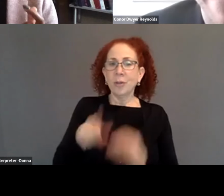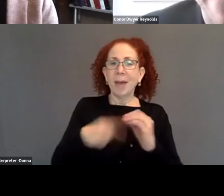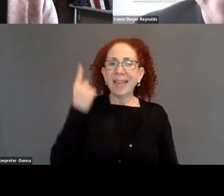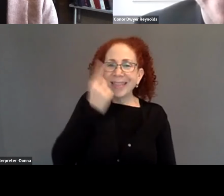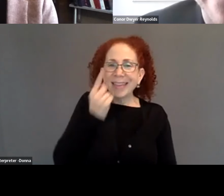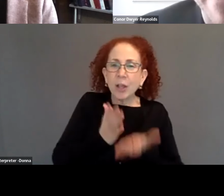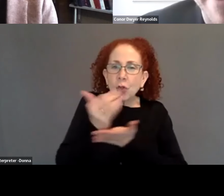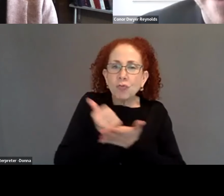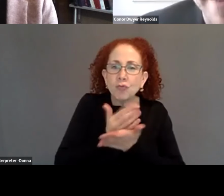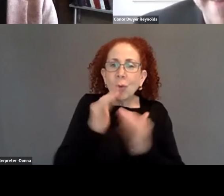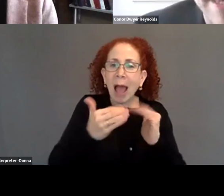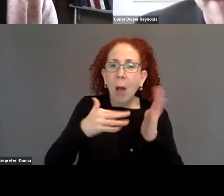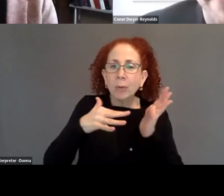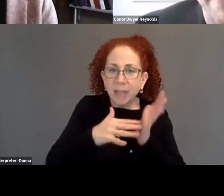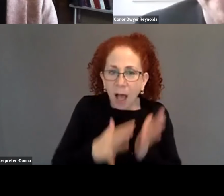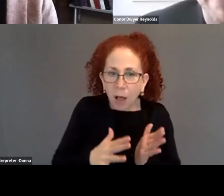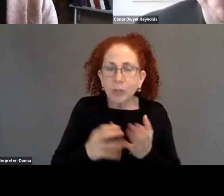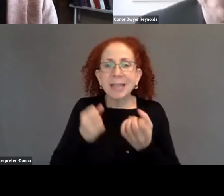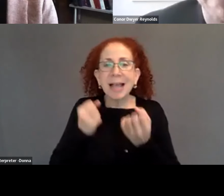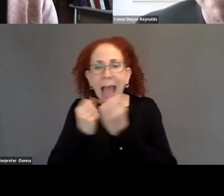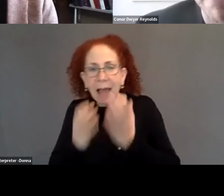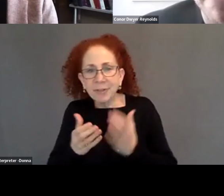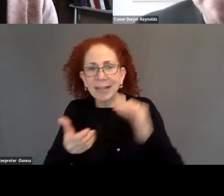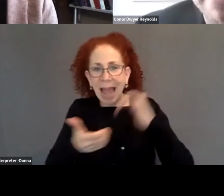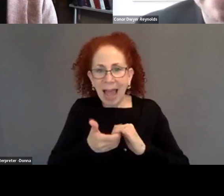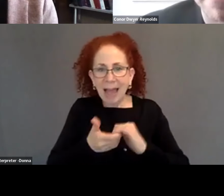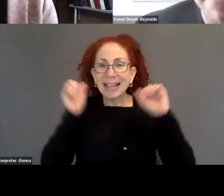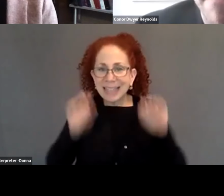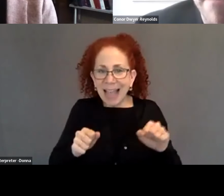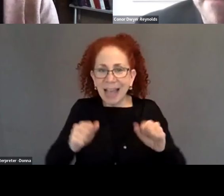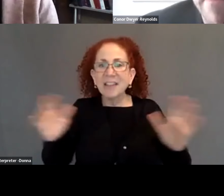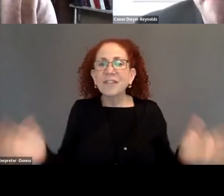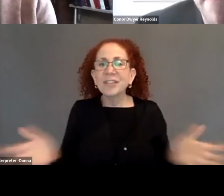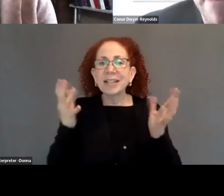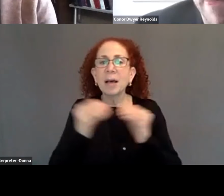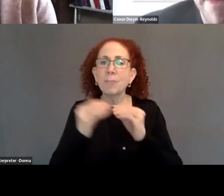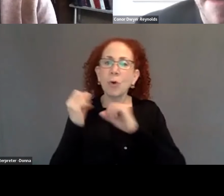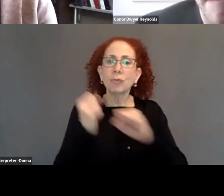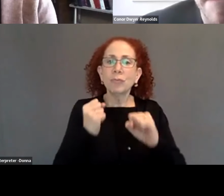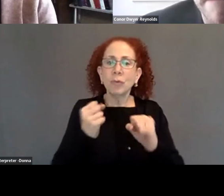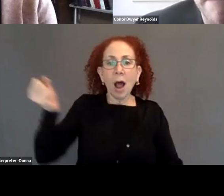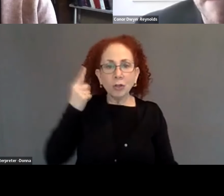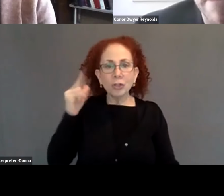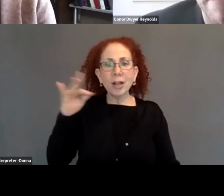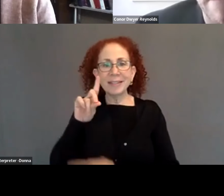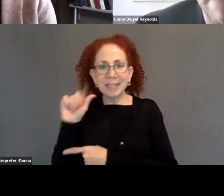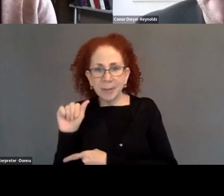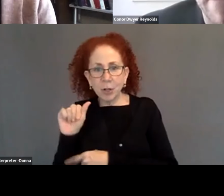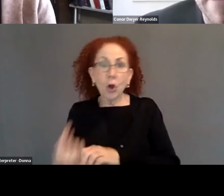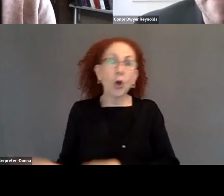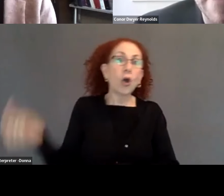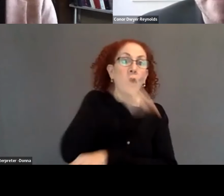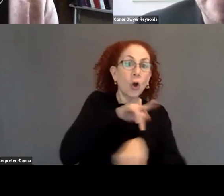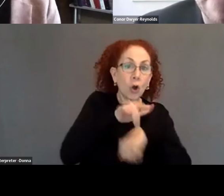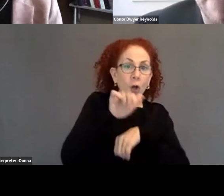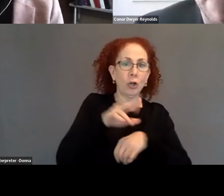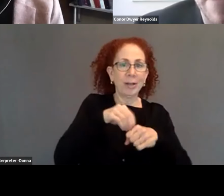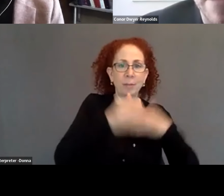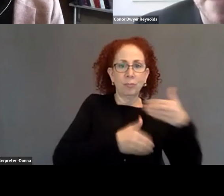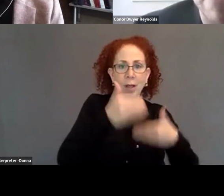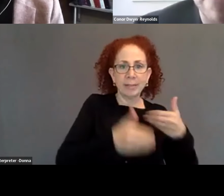how scholars, advocates, and allies can kind of facilitate a more robust understanding of disability and do so earlier in the process. And I think it ties